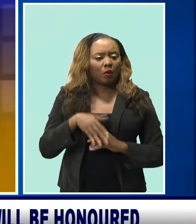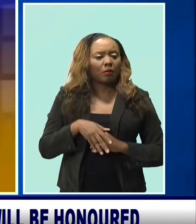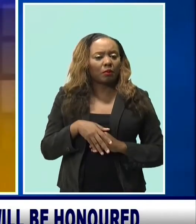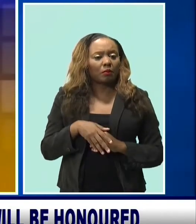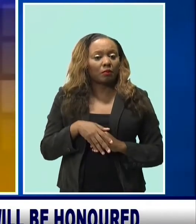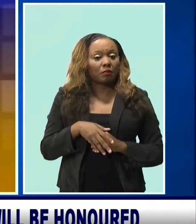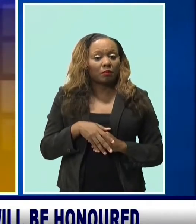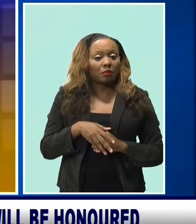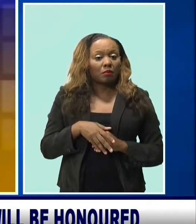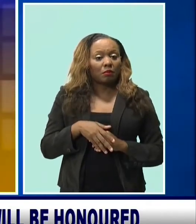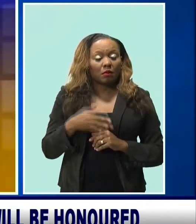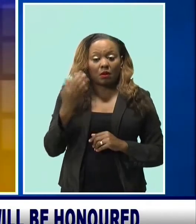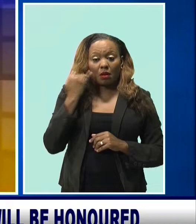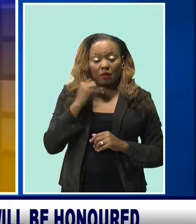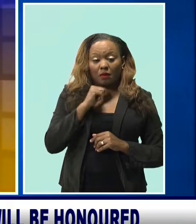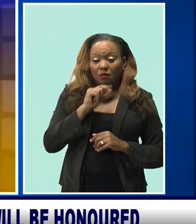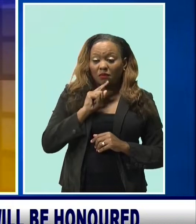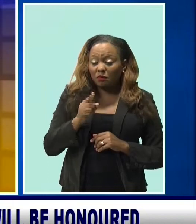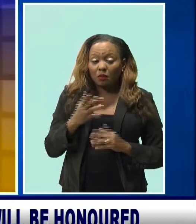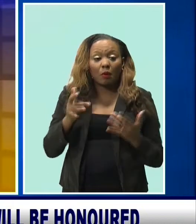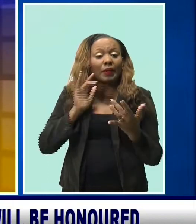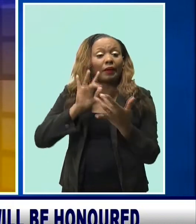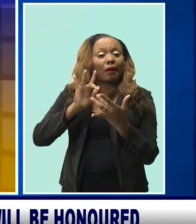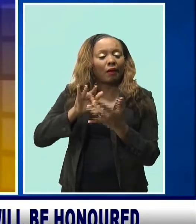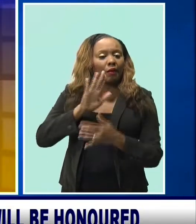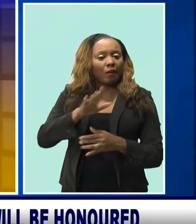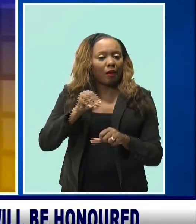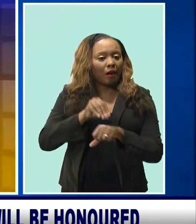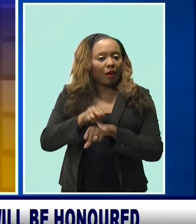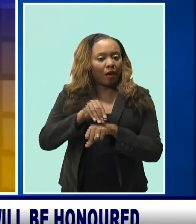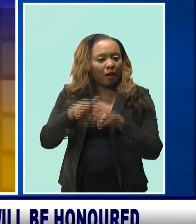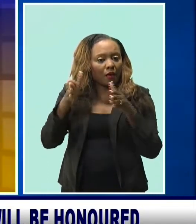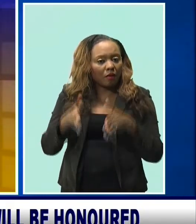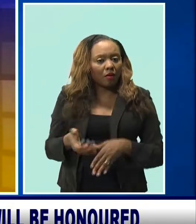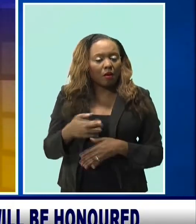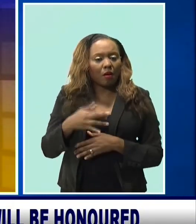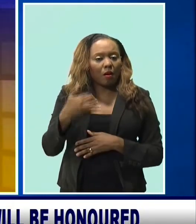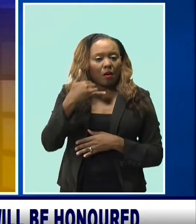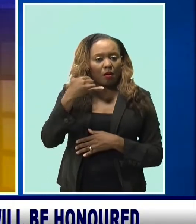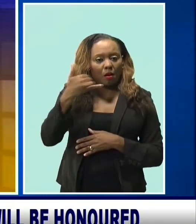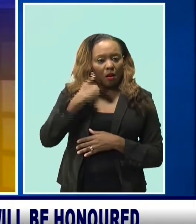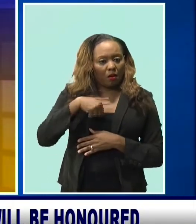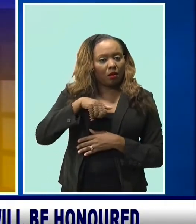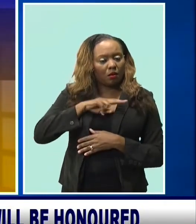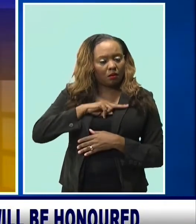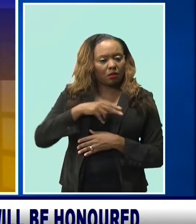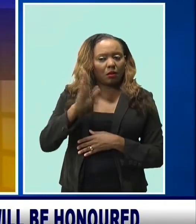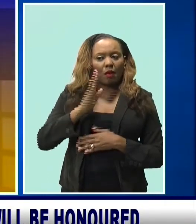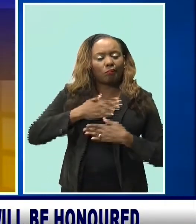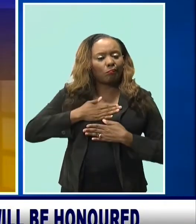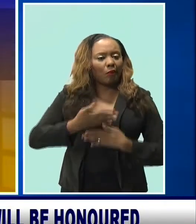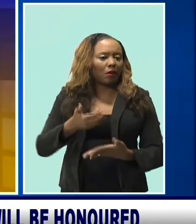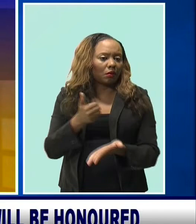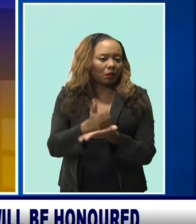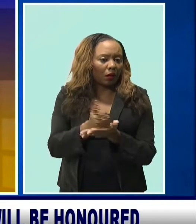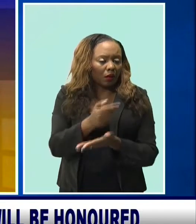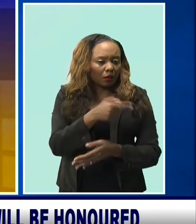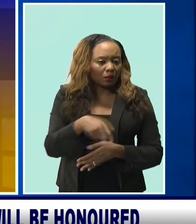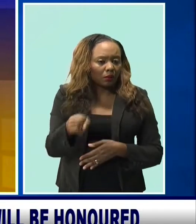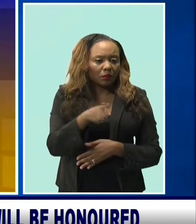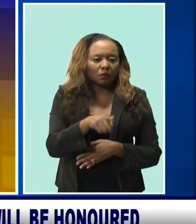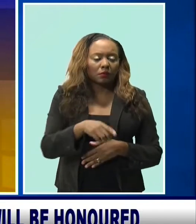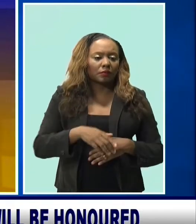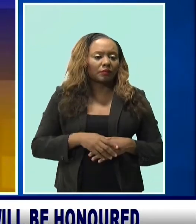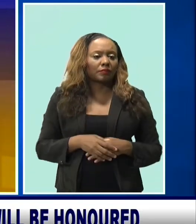they can contact their advisors or the sagicor hotline we are more than ready and willing to assist them in any